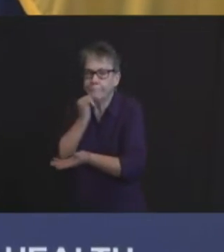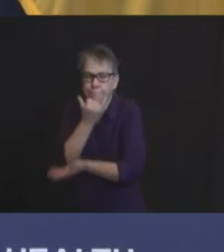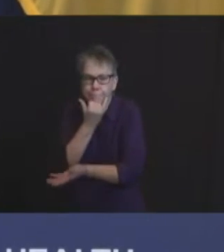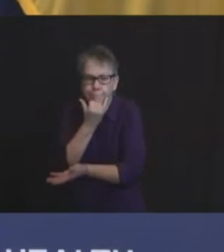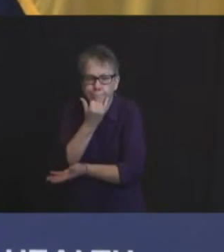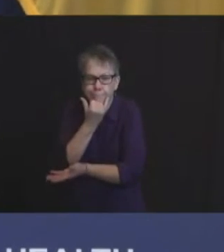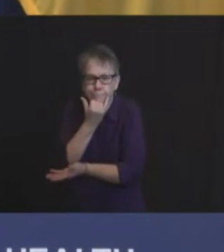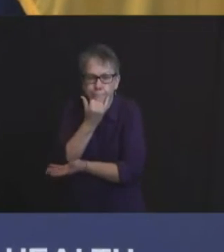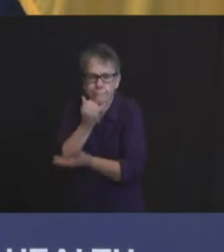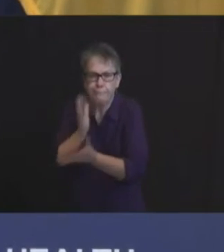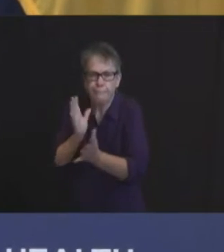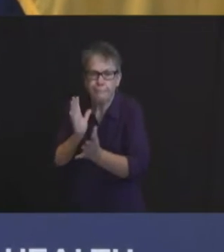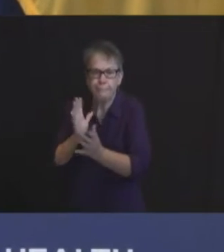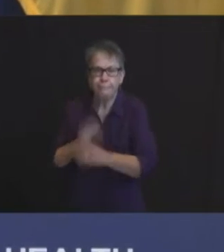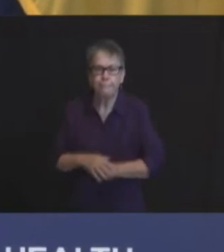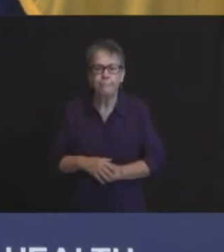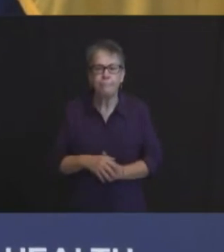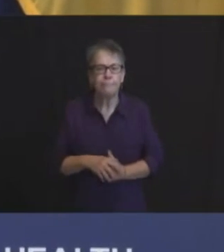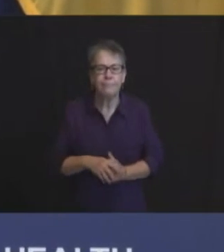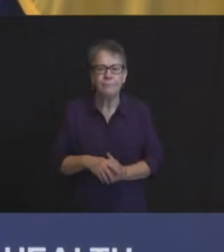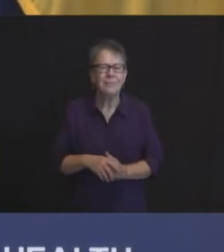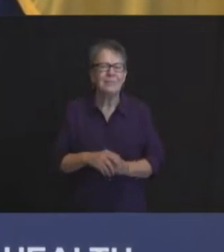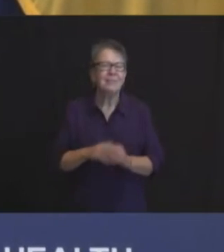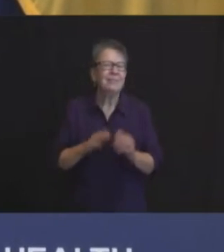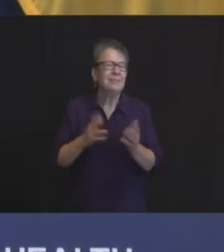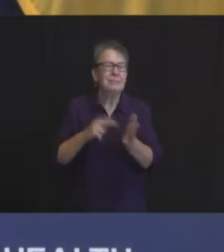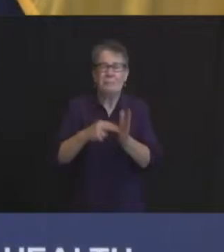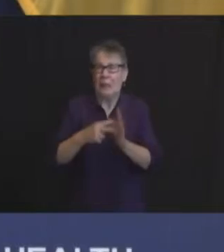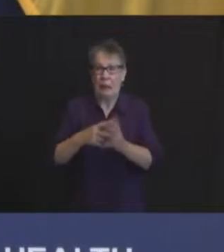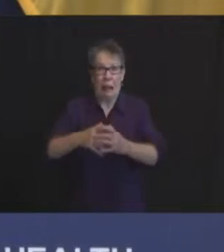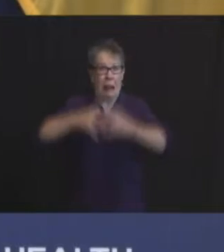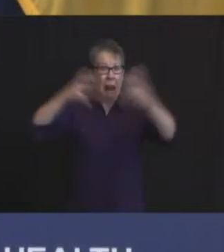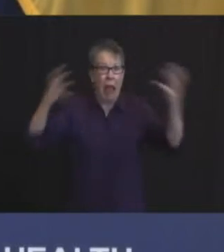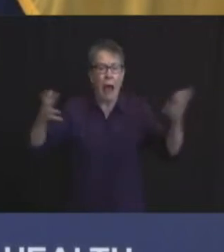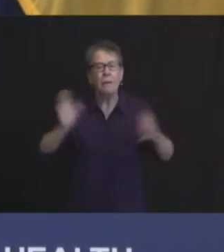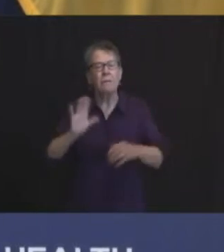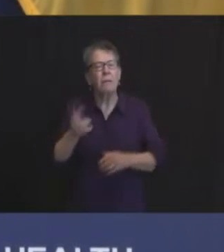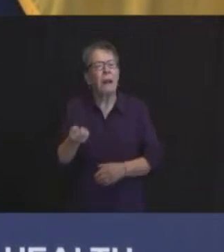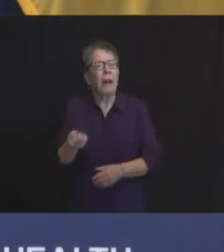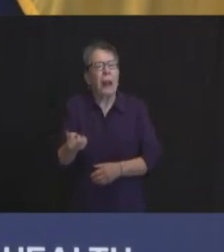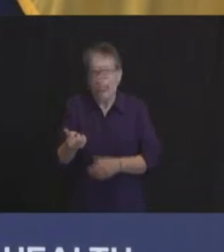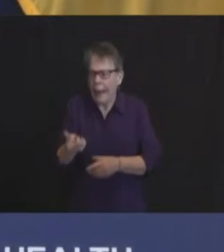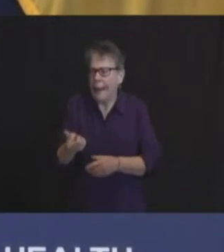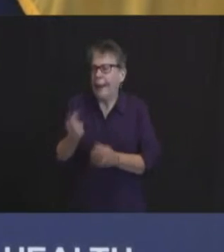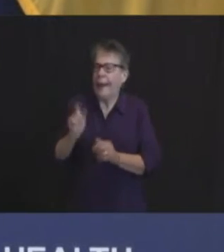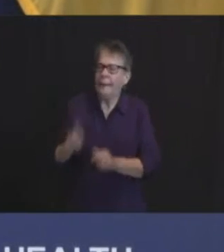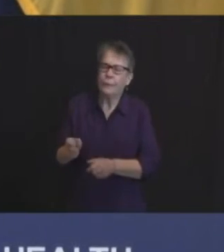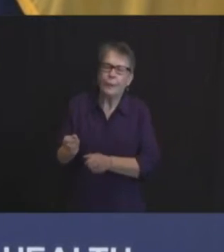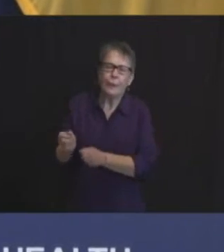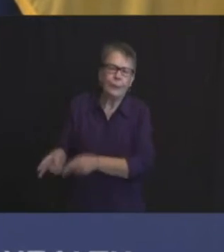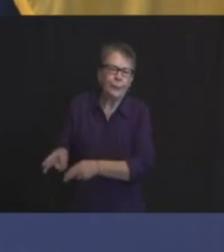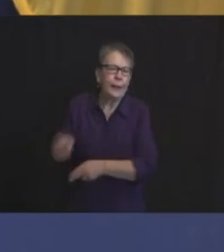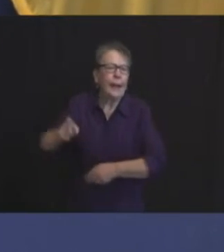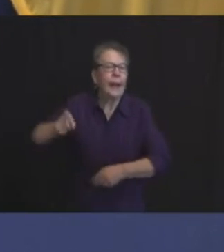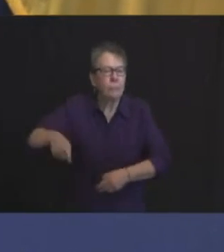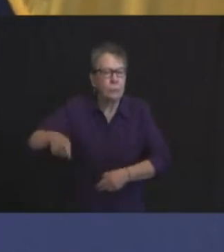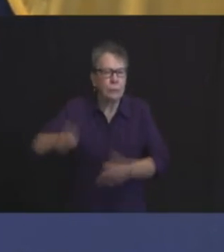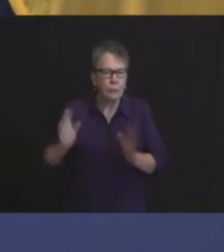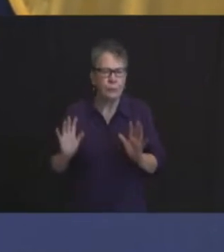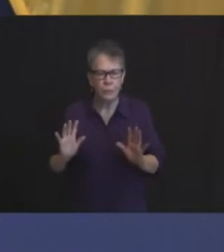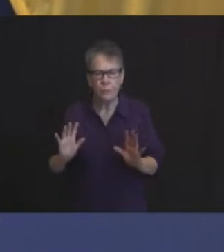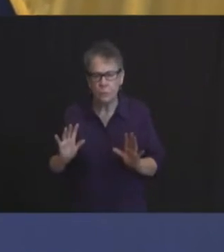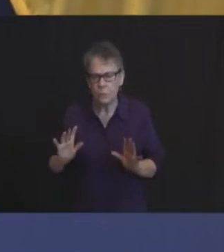And again, folks, keep doing the right things in terms of being honest, and the honor system, which largely is working really well right